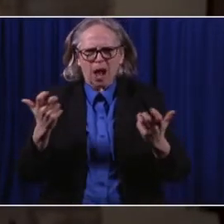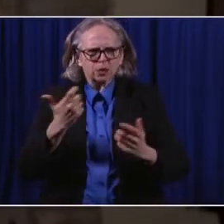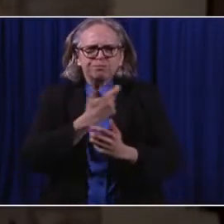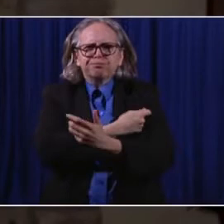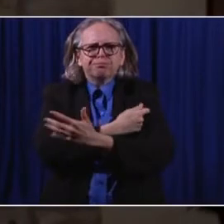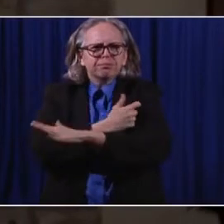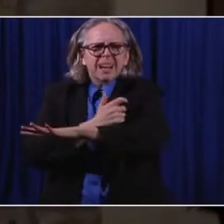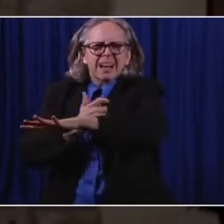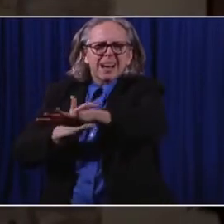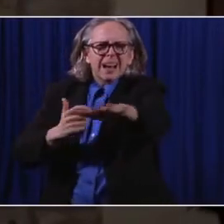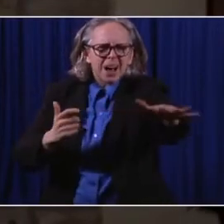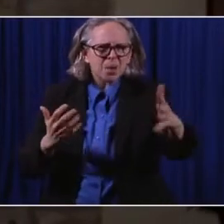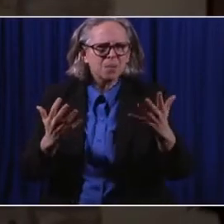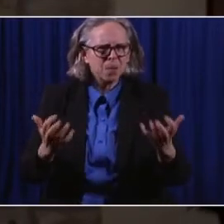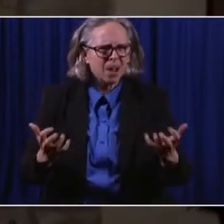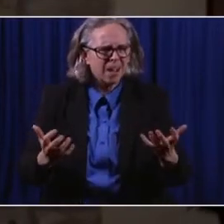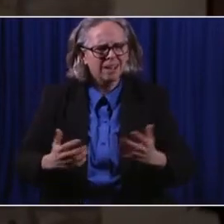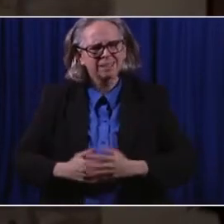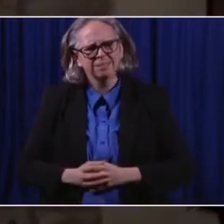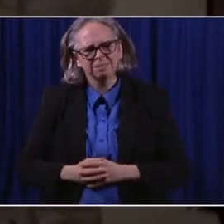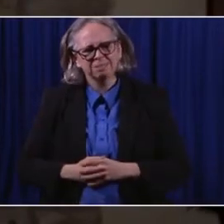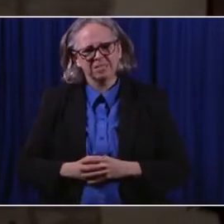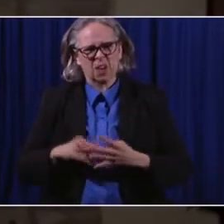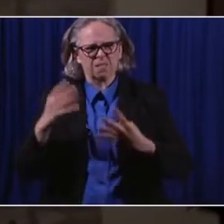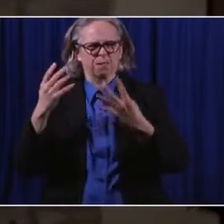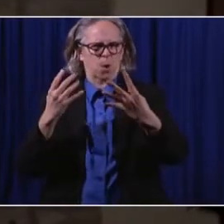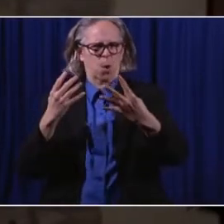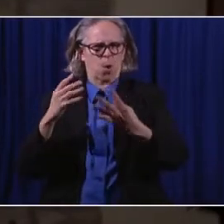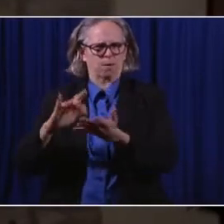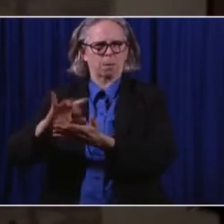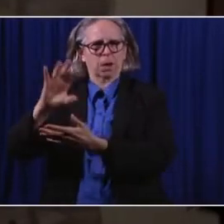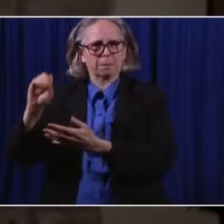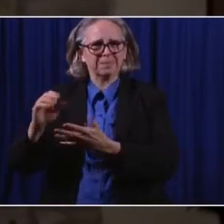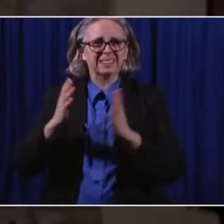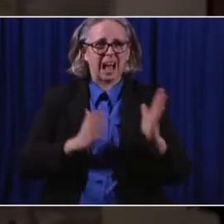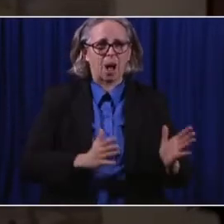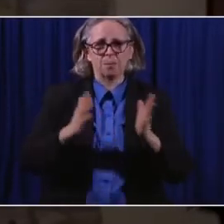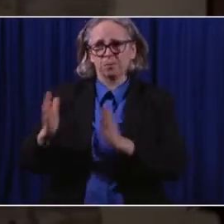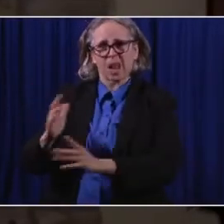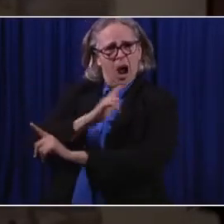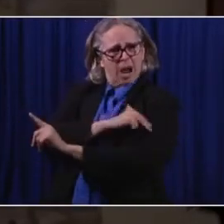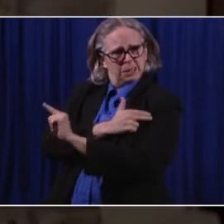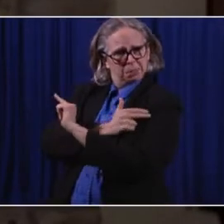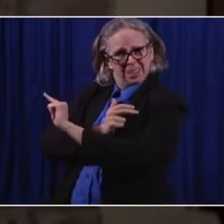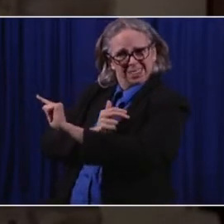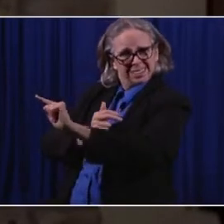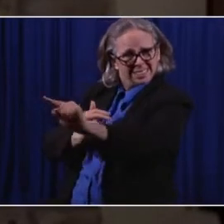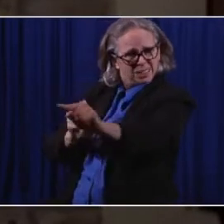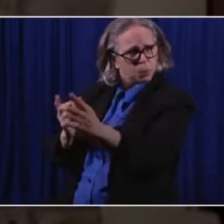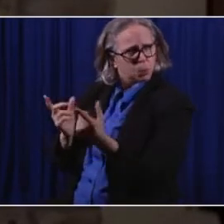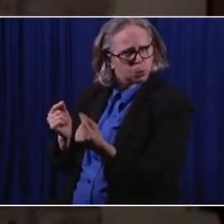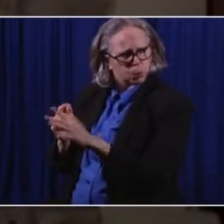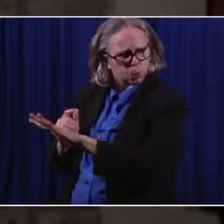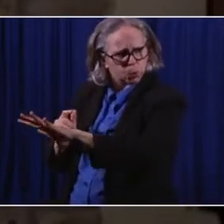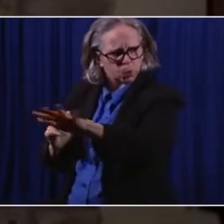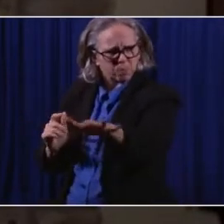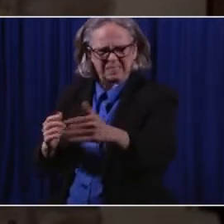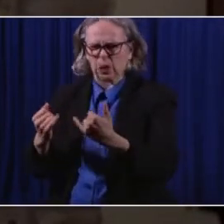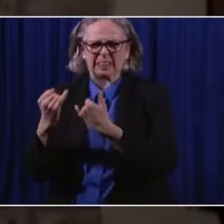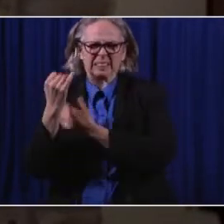employees. Second is our hospitals. Had a good conversation with the hospitals this morning, the CEOs of all our